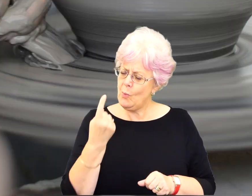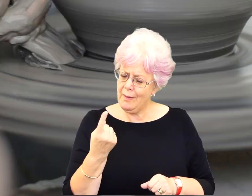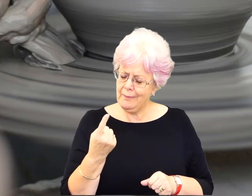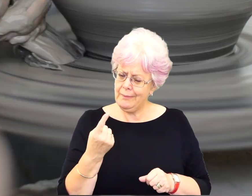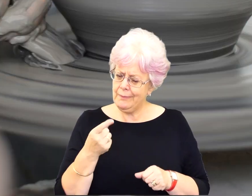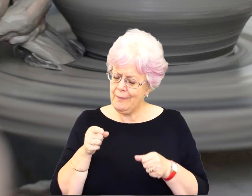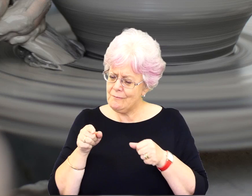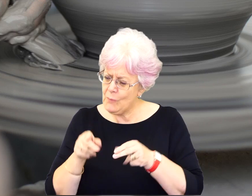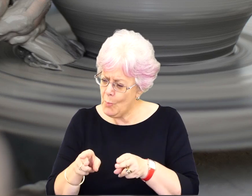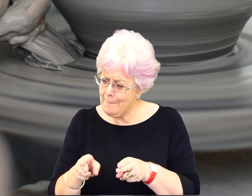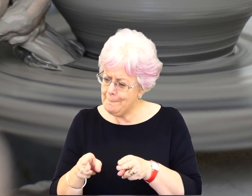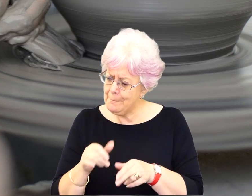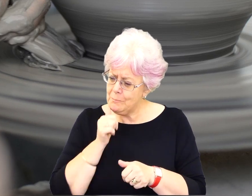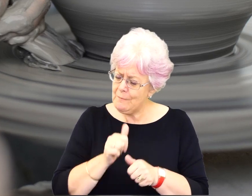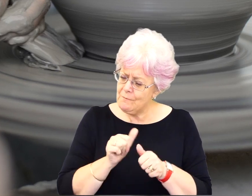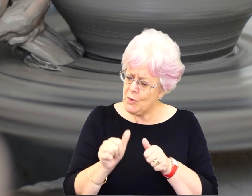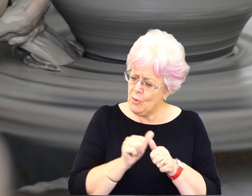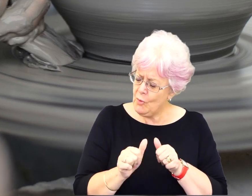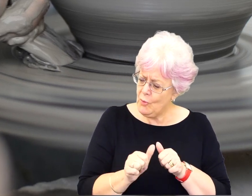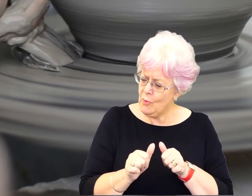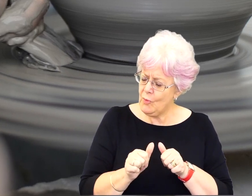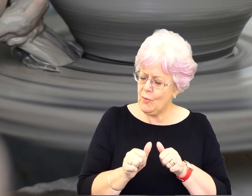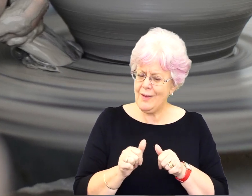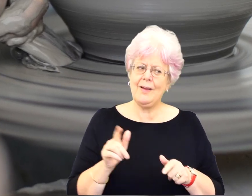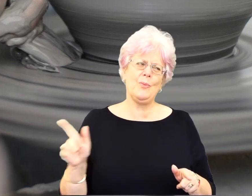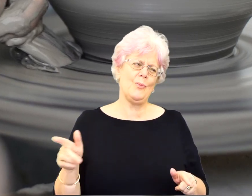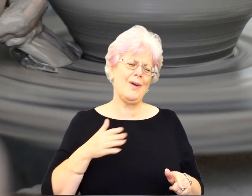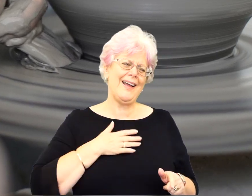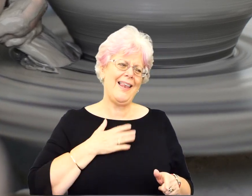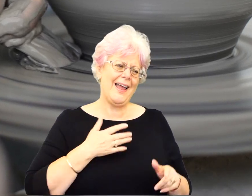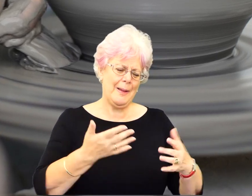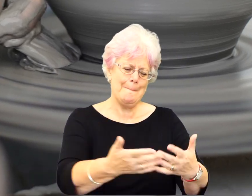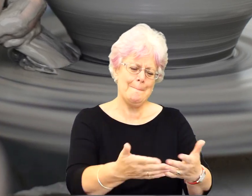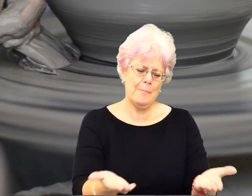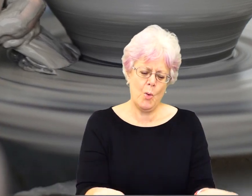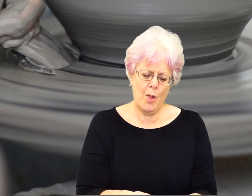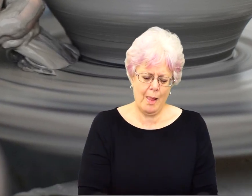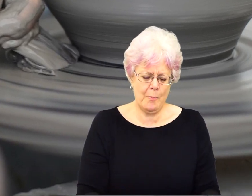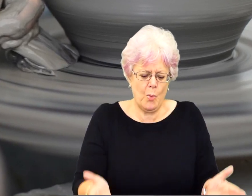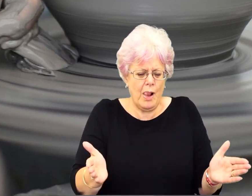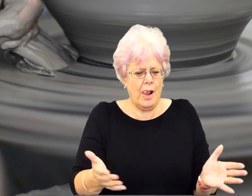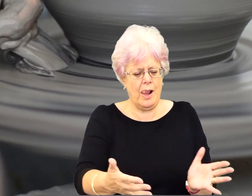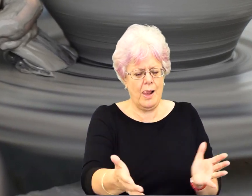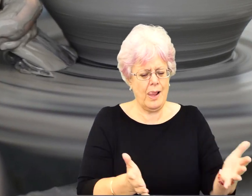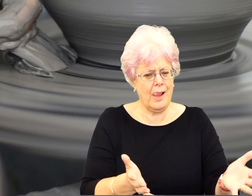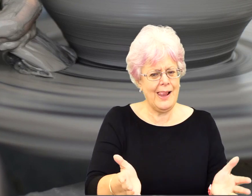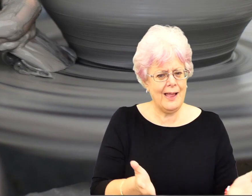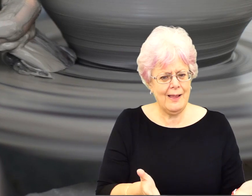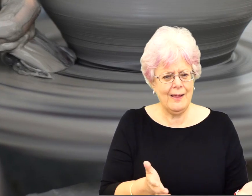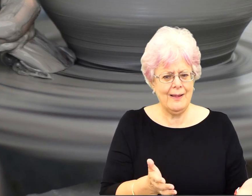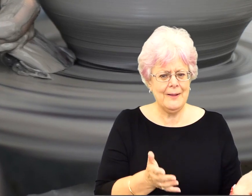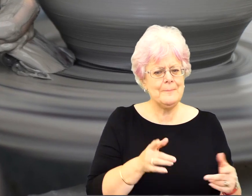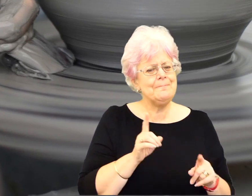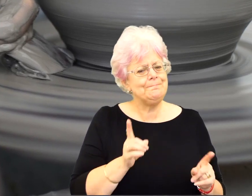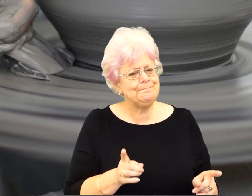enjoy making? The form I probably most like to throw is the bowl. You know how people seem to be slightly divided